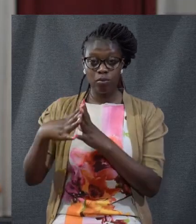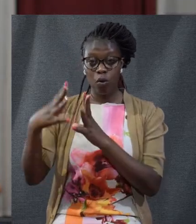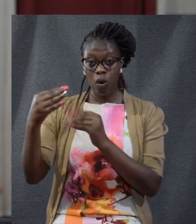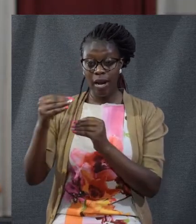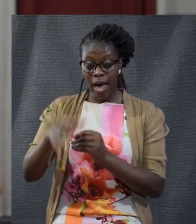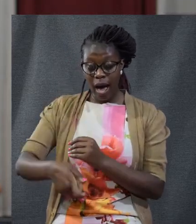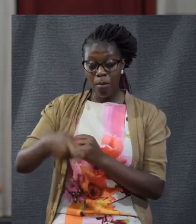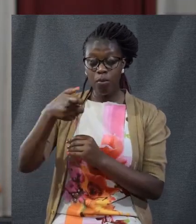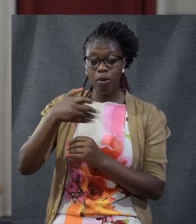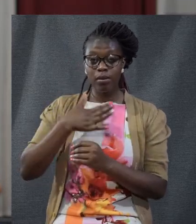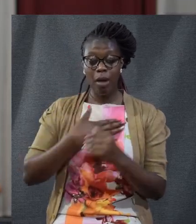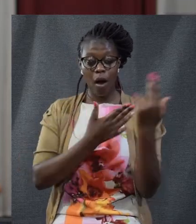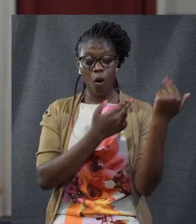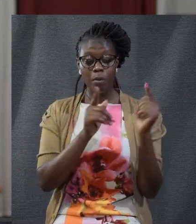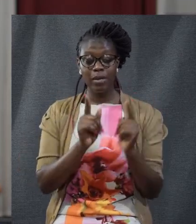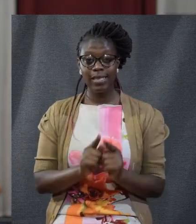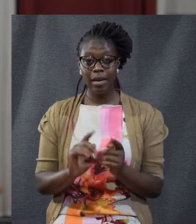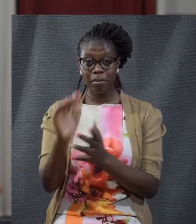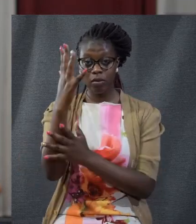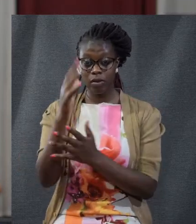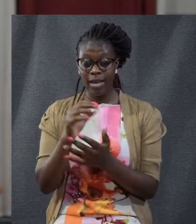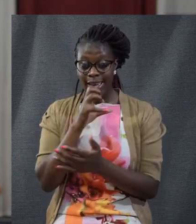my hope like a tree. His anger